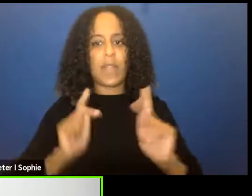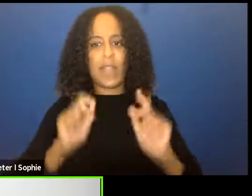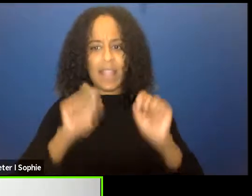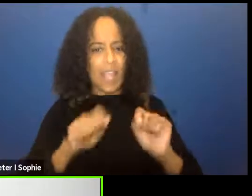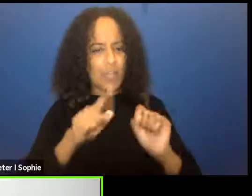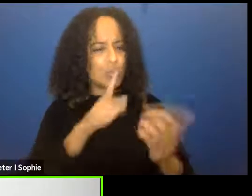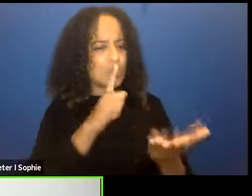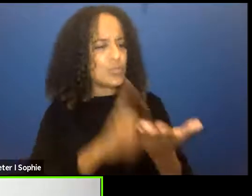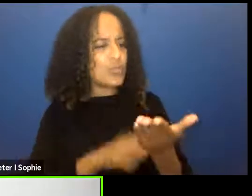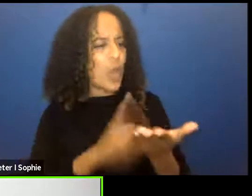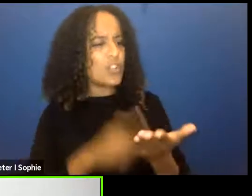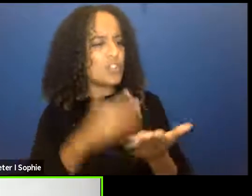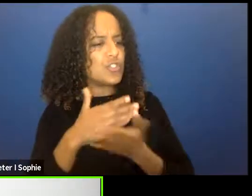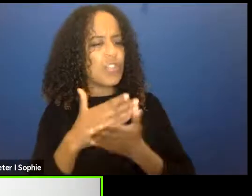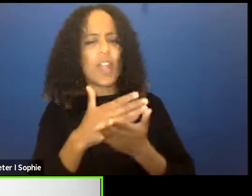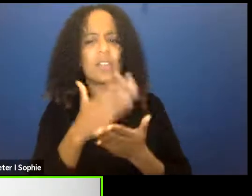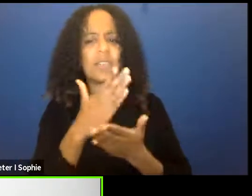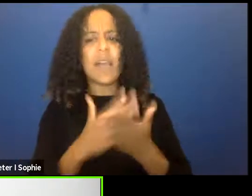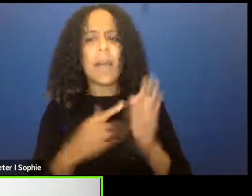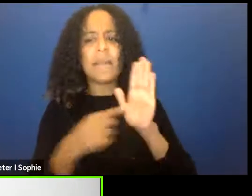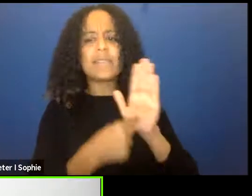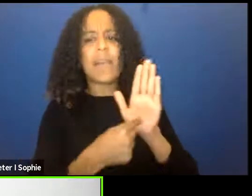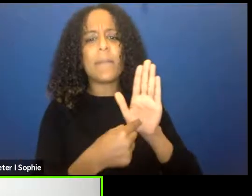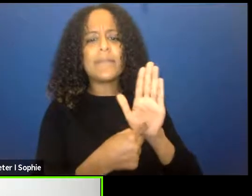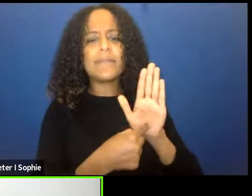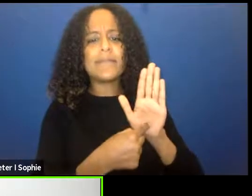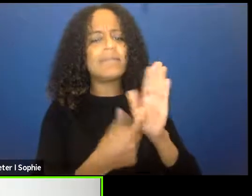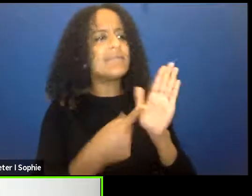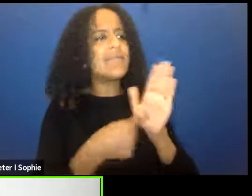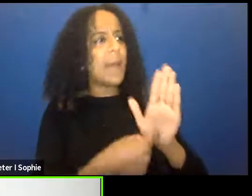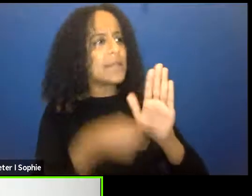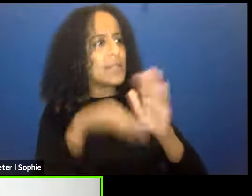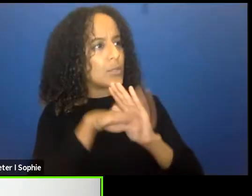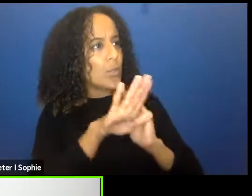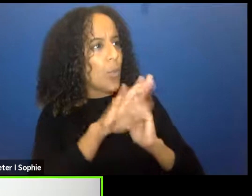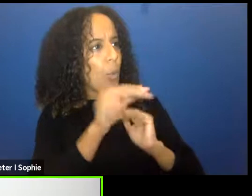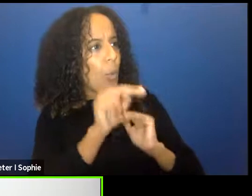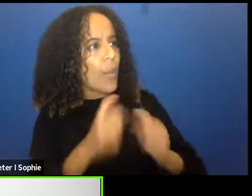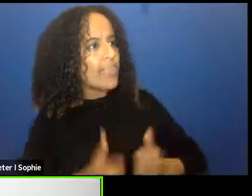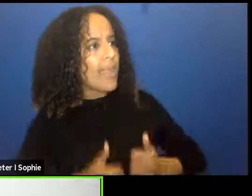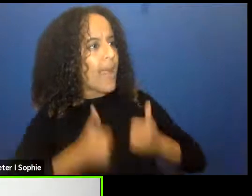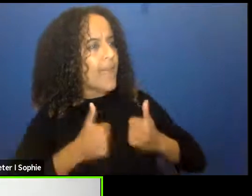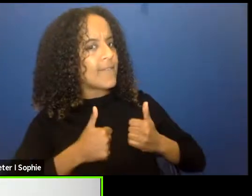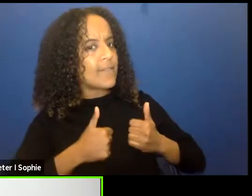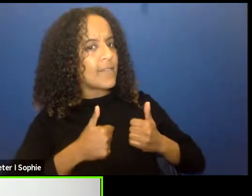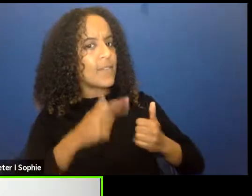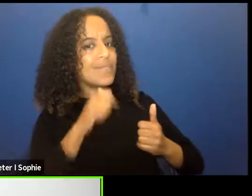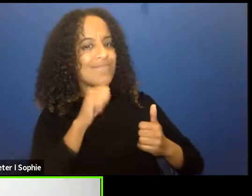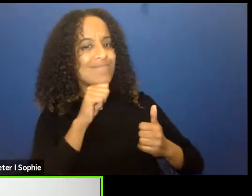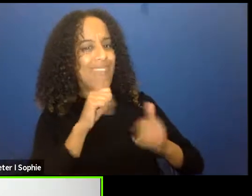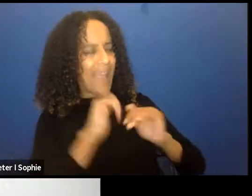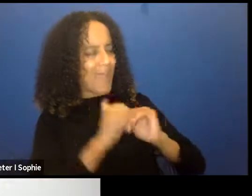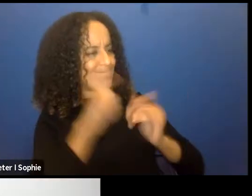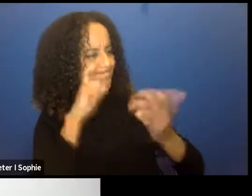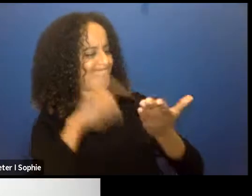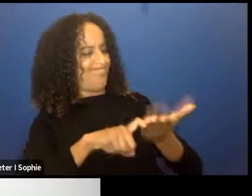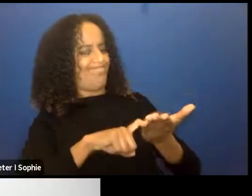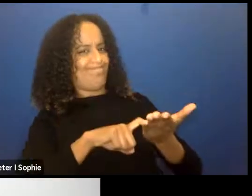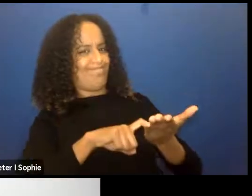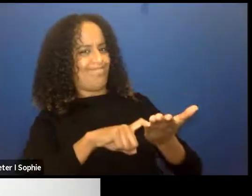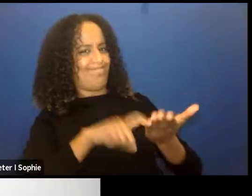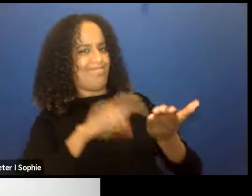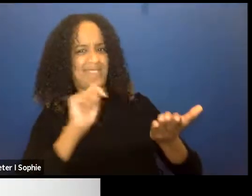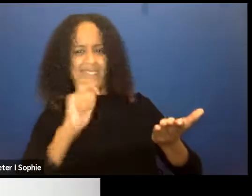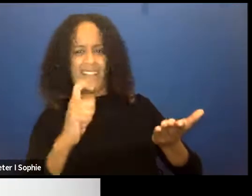about can you share some examples, maybe some examples in your own life? How's it shown up for you? Yeah, well,